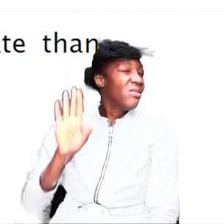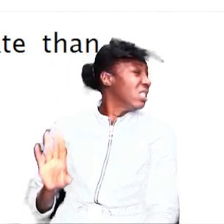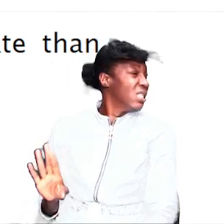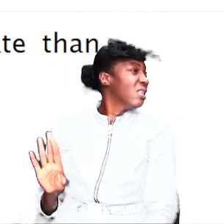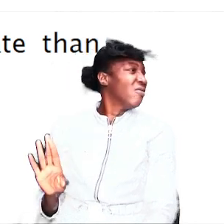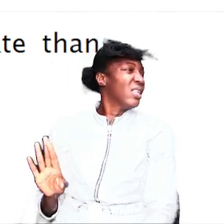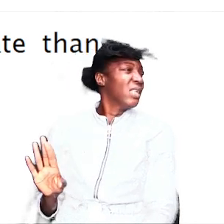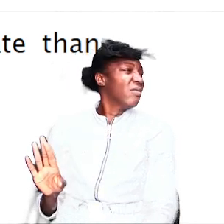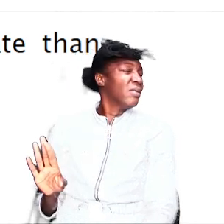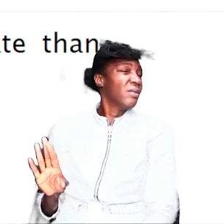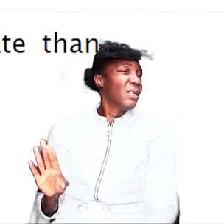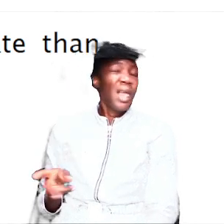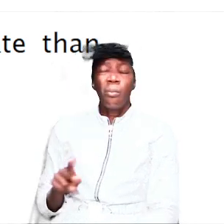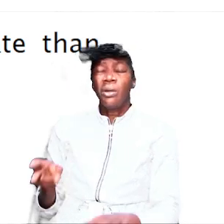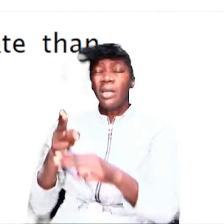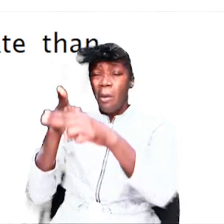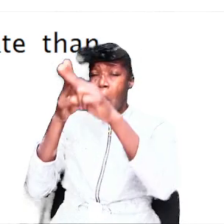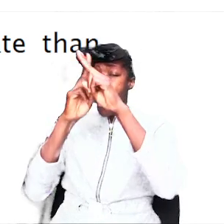humbled himself.